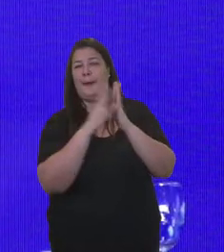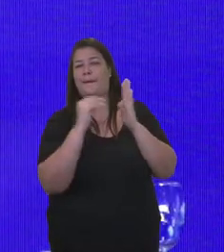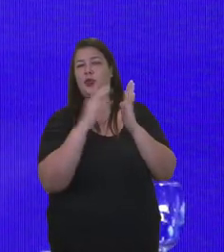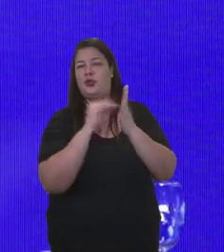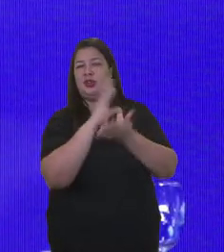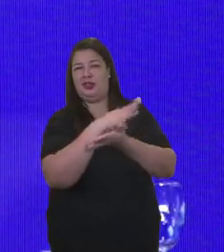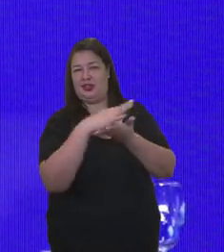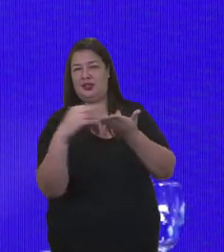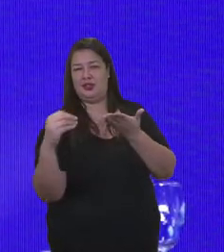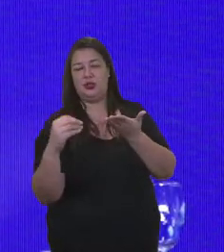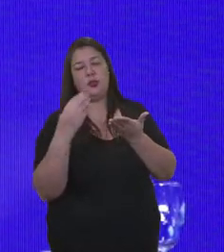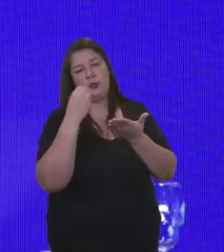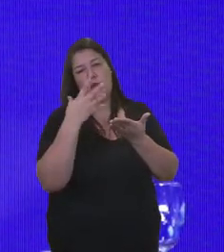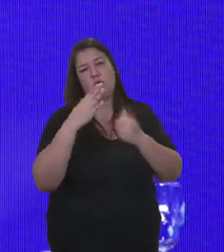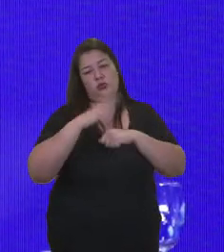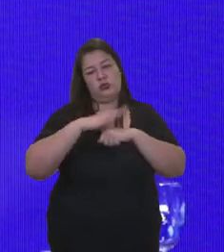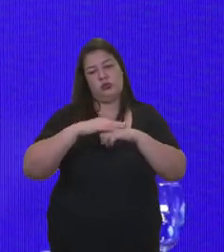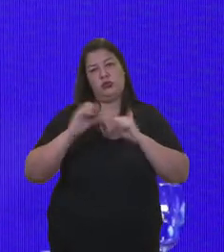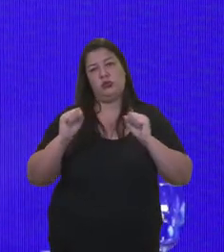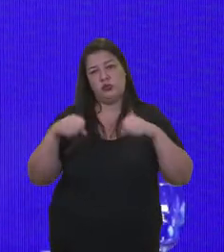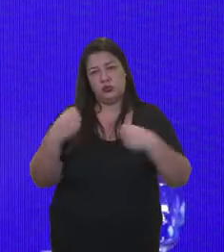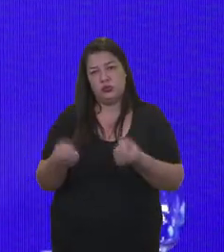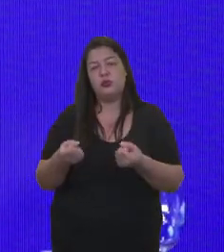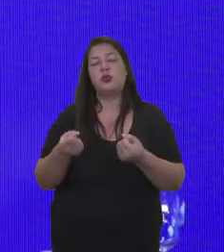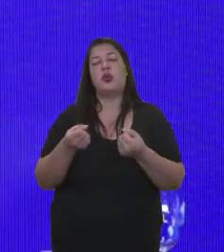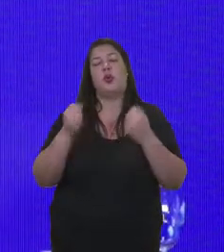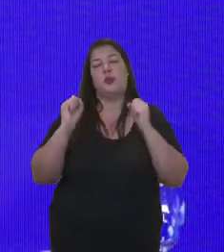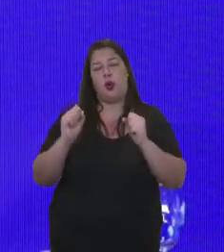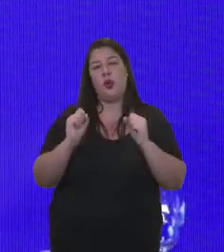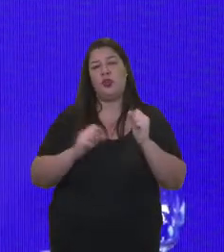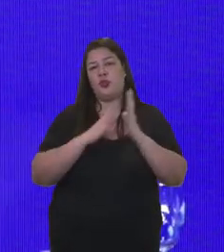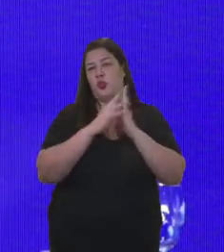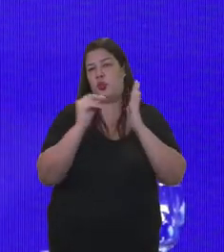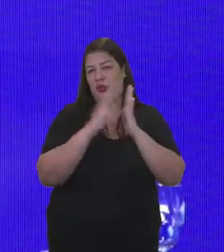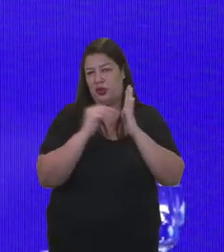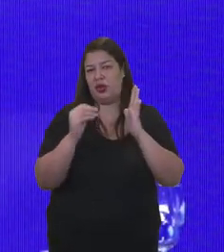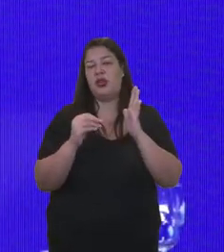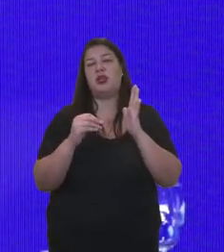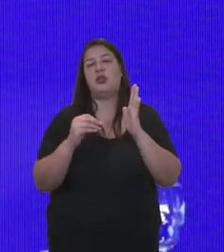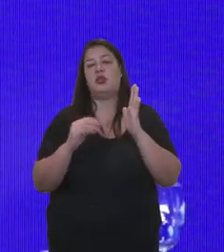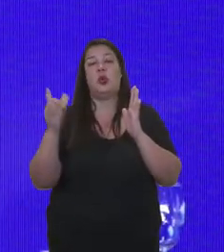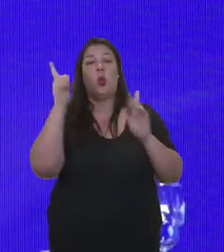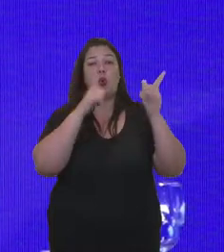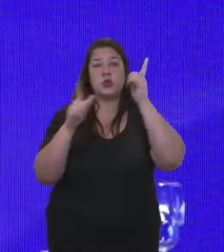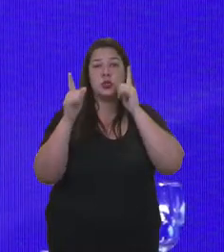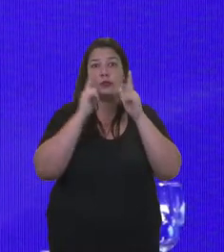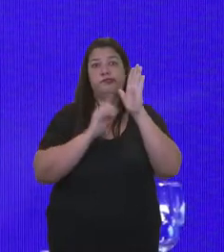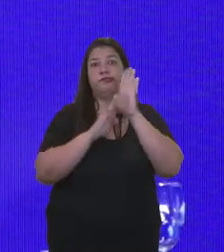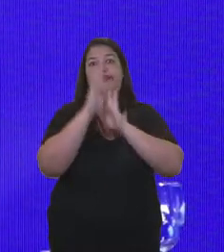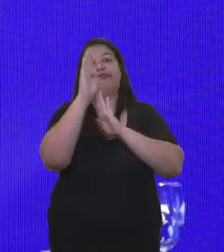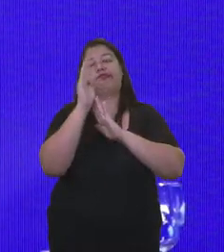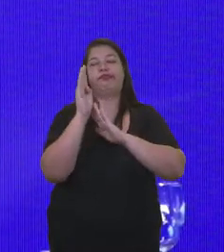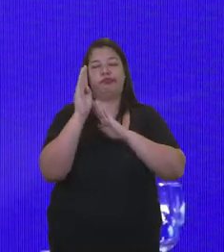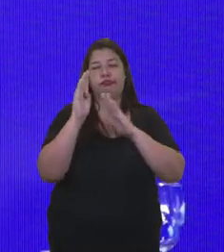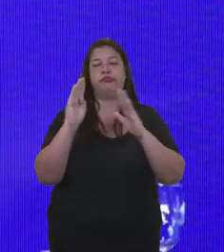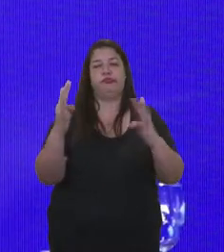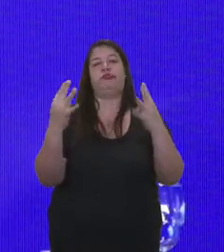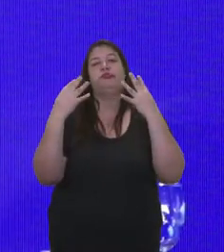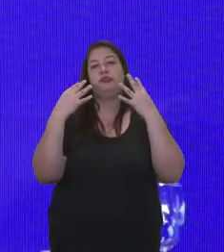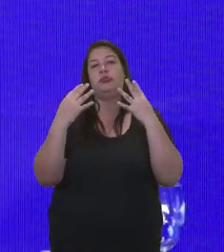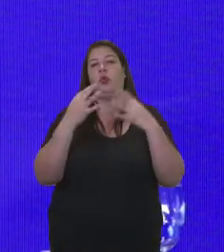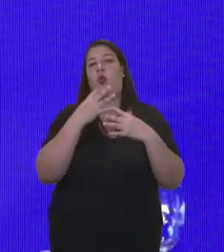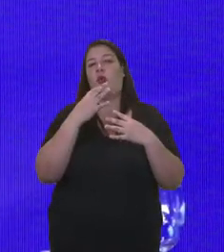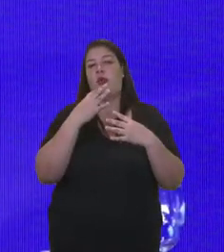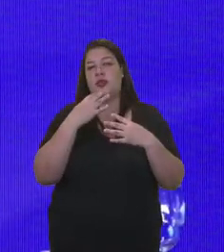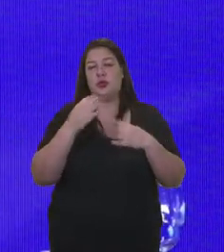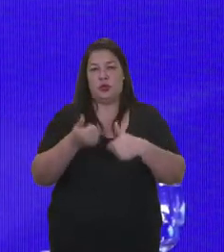copied Brazil all over. We need good initiatives that should be standardized, become a model, and we can do upscale and